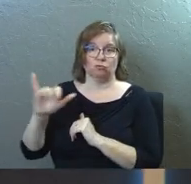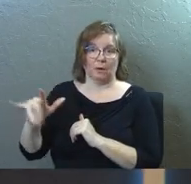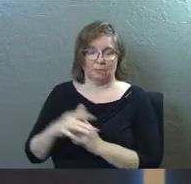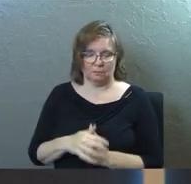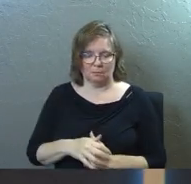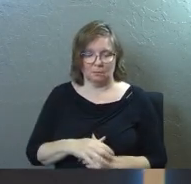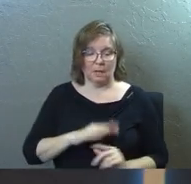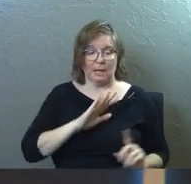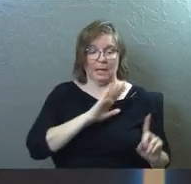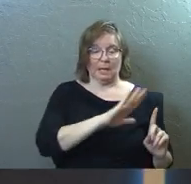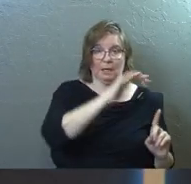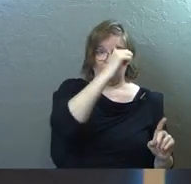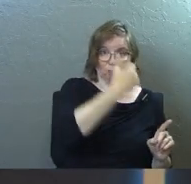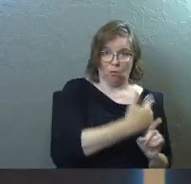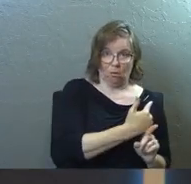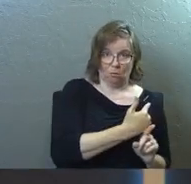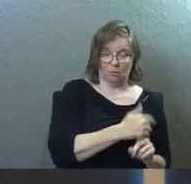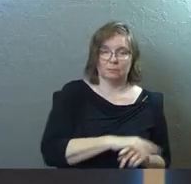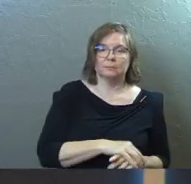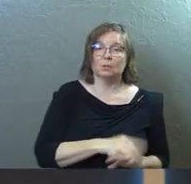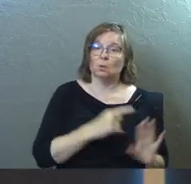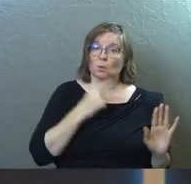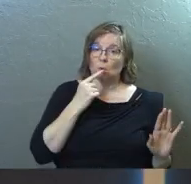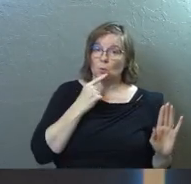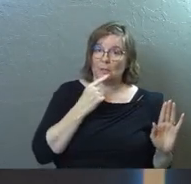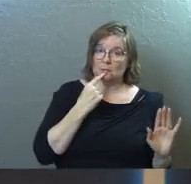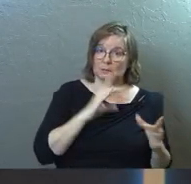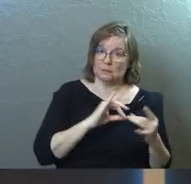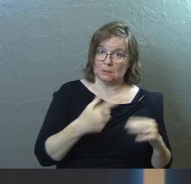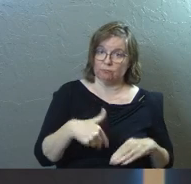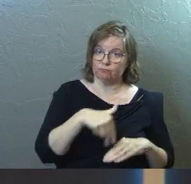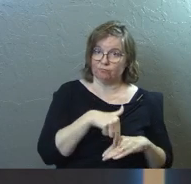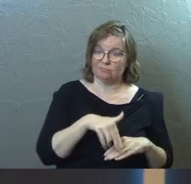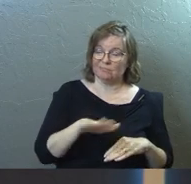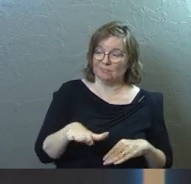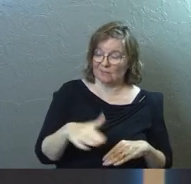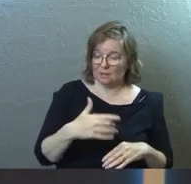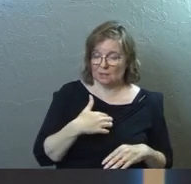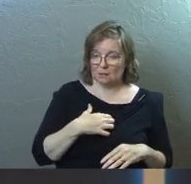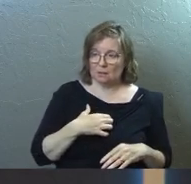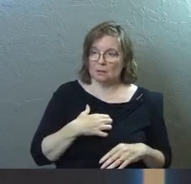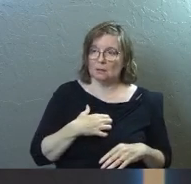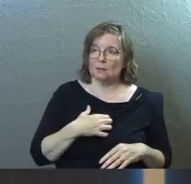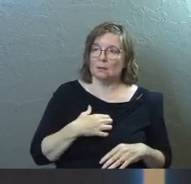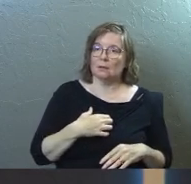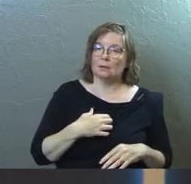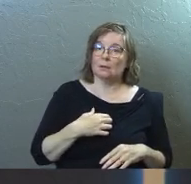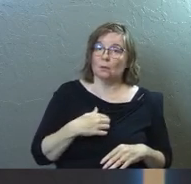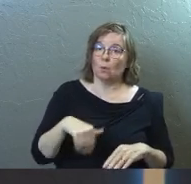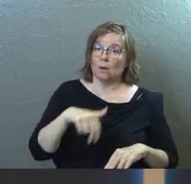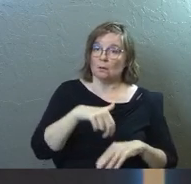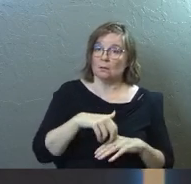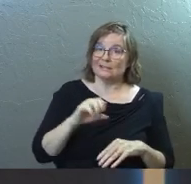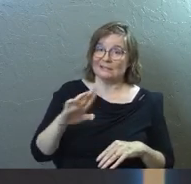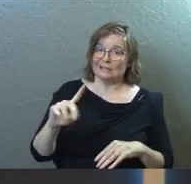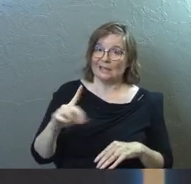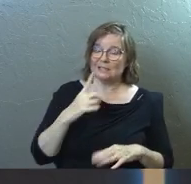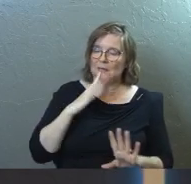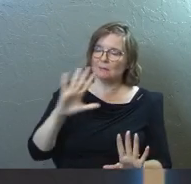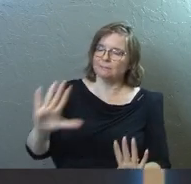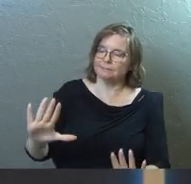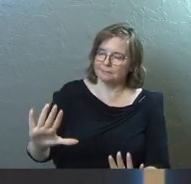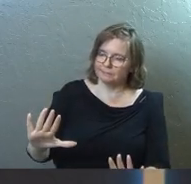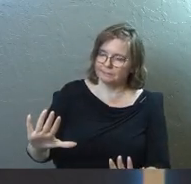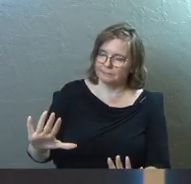on the stand, instead of saying, "I can't believe you took my brother. I won't forgive you for what you've done." He said words like, "Hey, I love